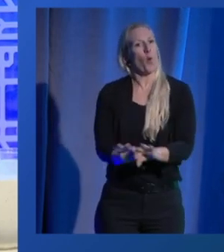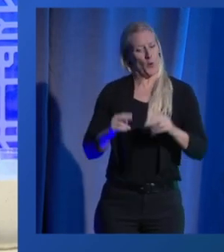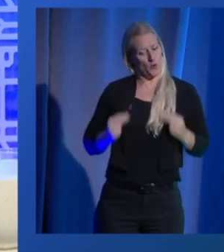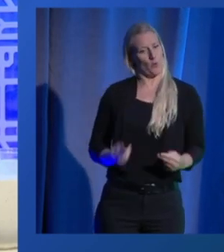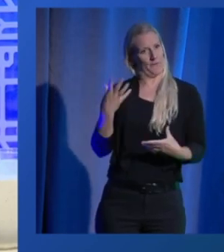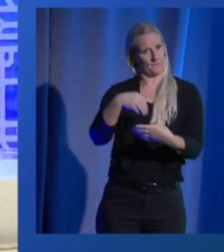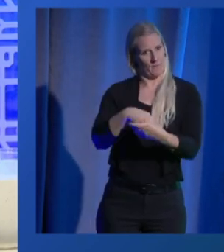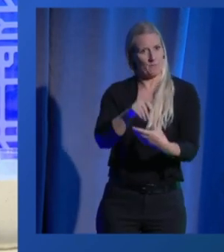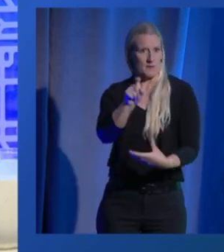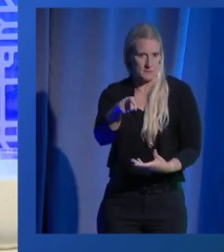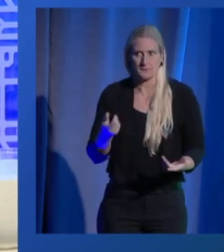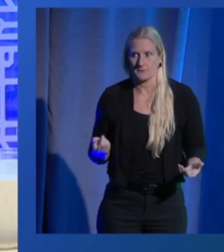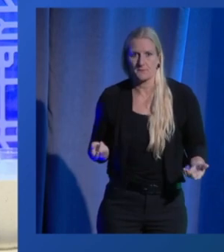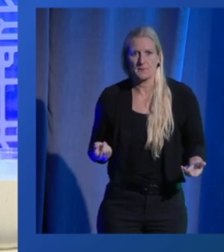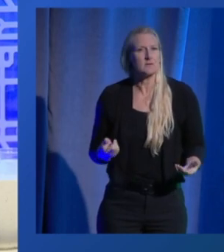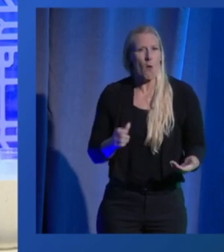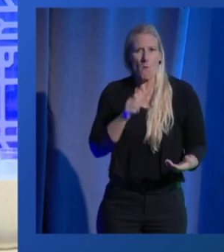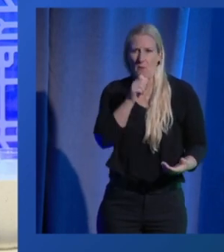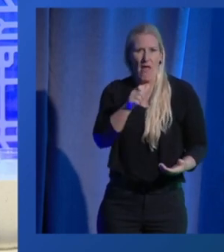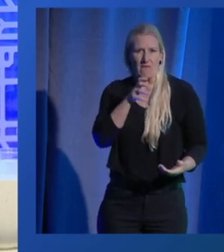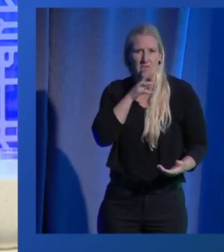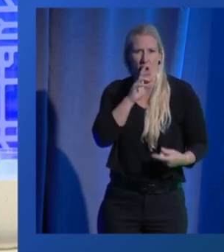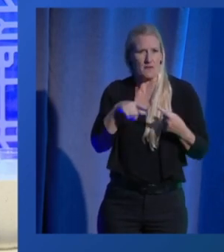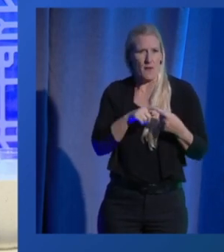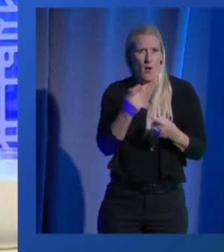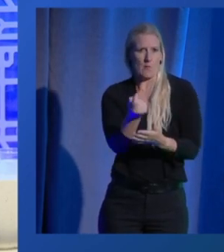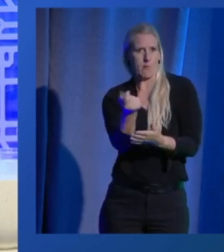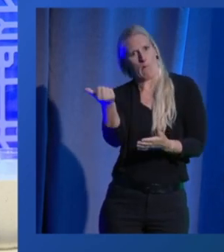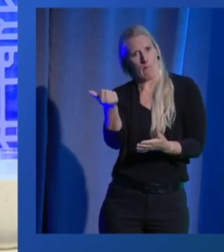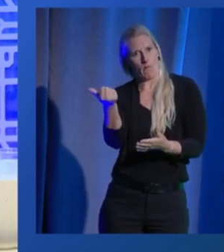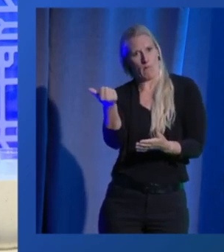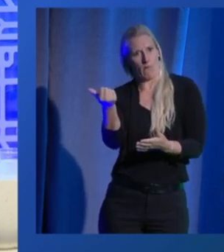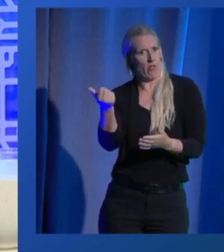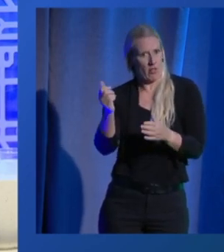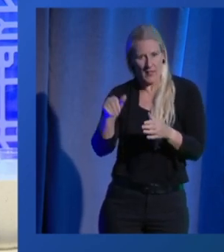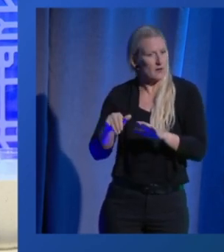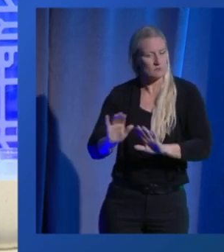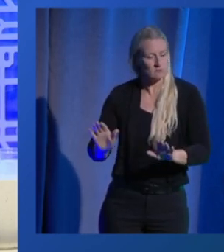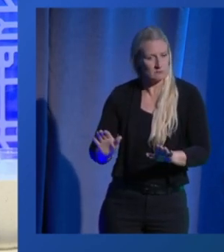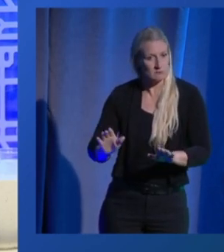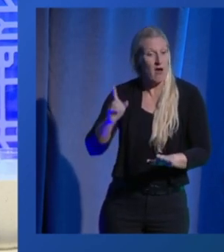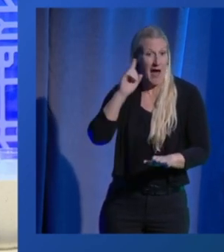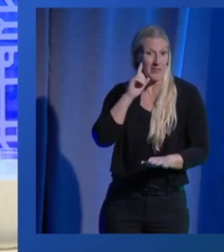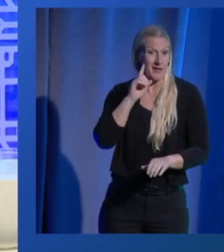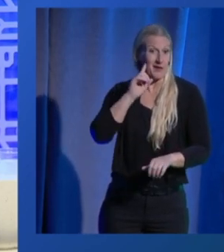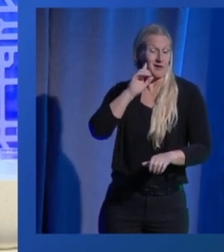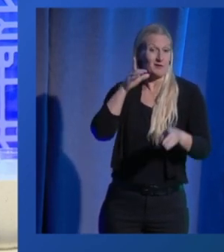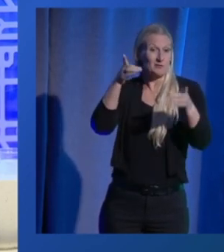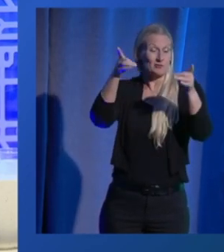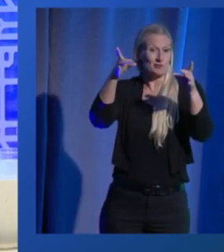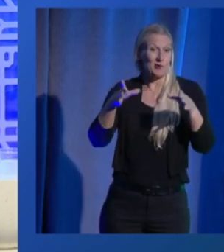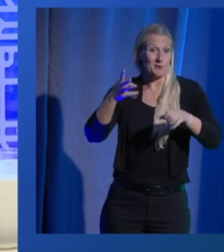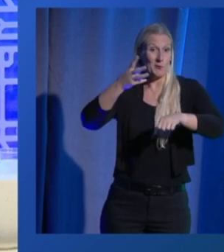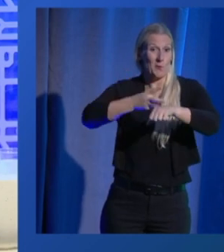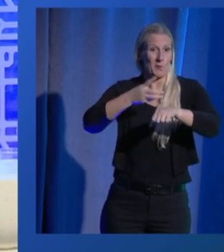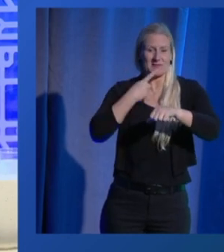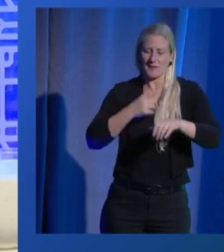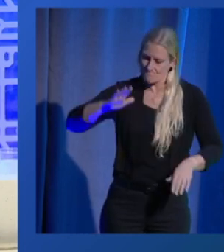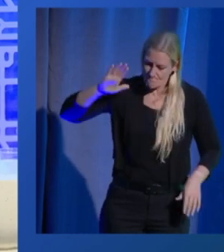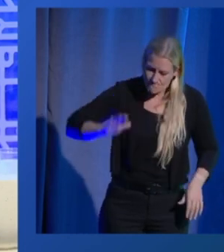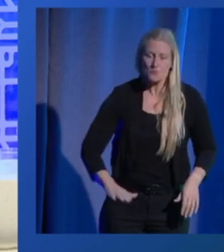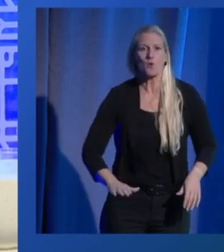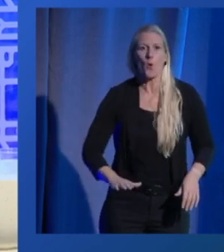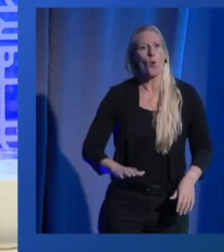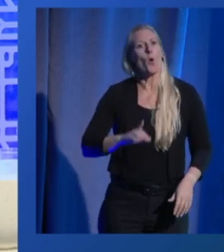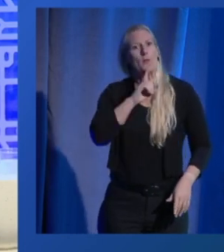have not heard uh anyone talking about removing that capability I think the the director here actually slam smacked the table today and said that we have to